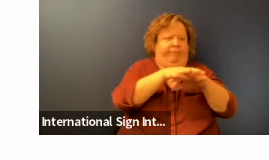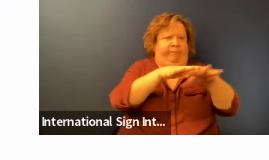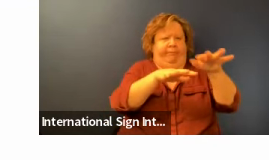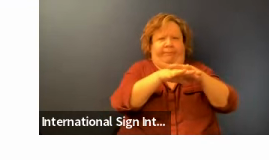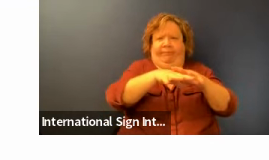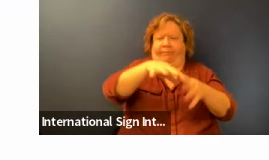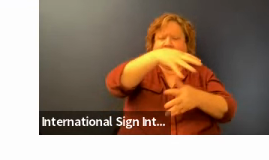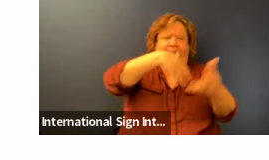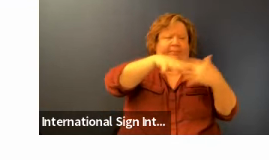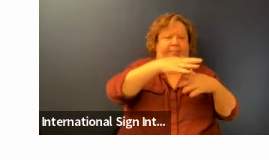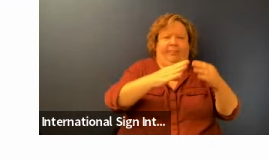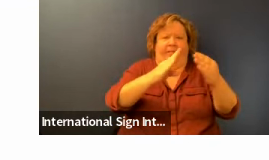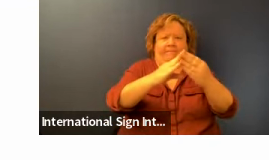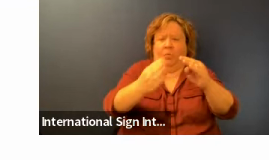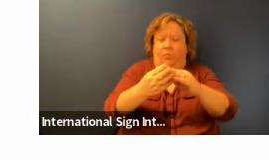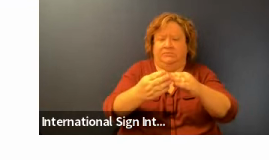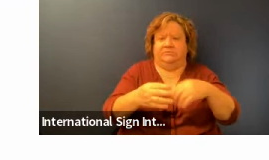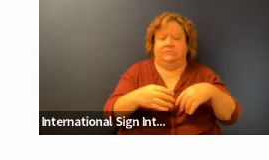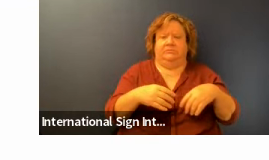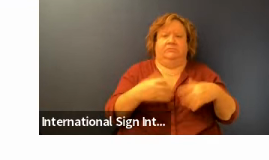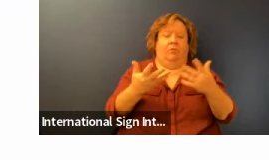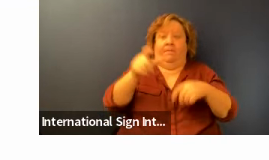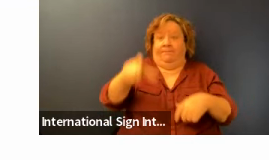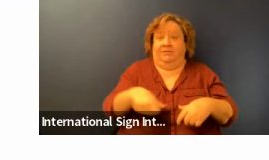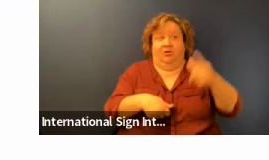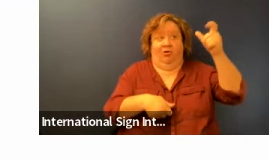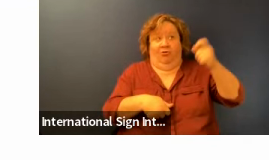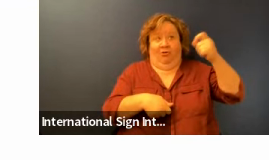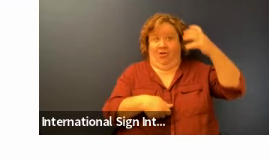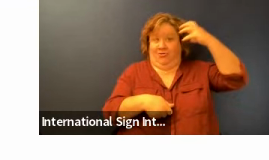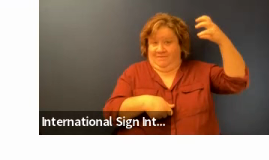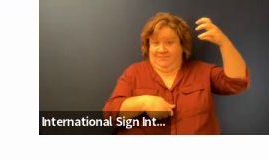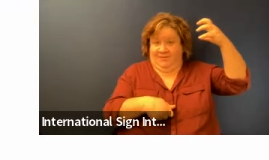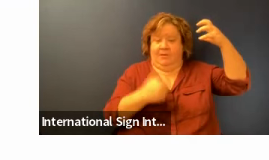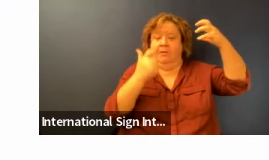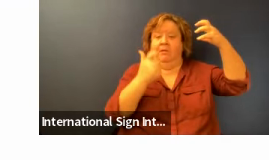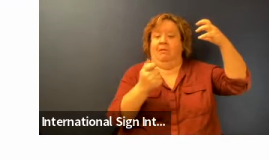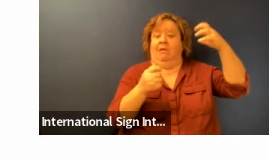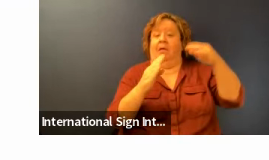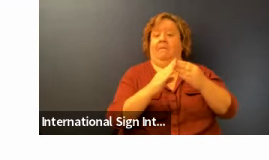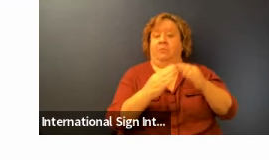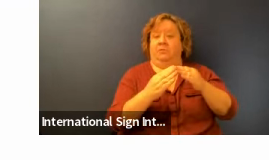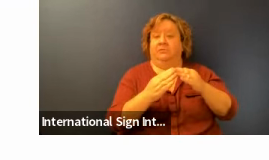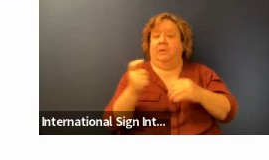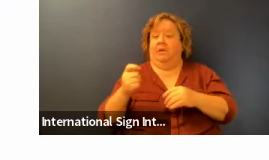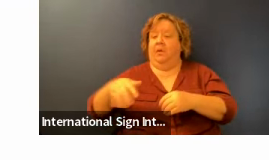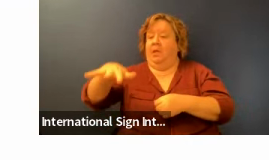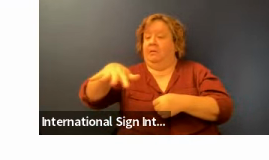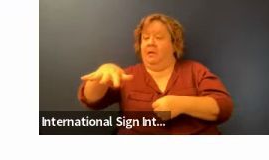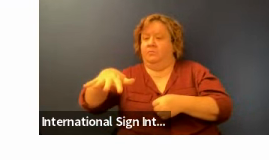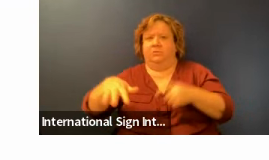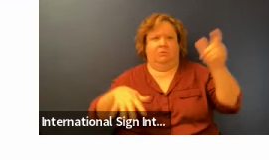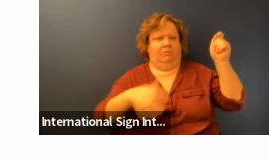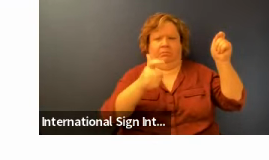almost similar social protection programs. And this leads to inefficiencies. And at the enterprise level or